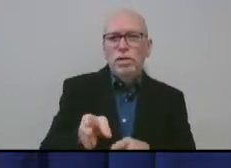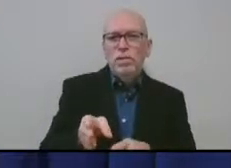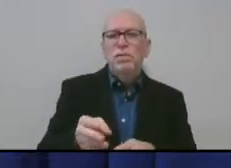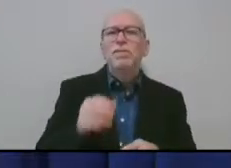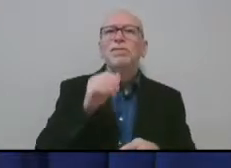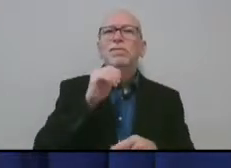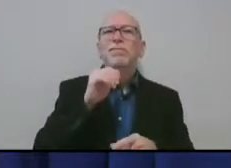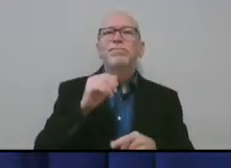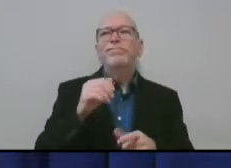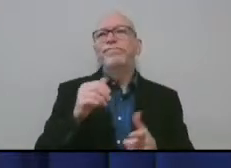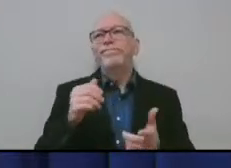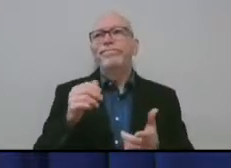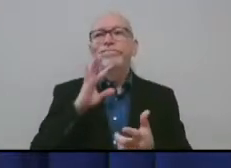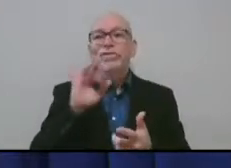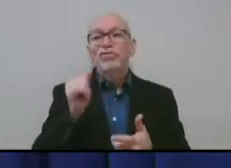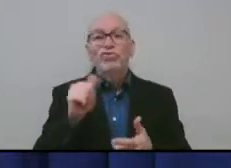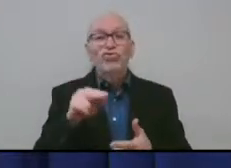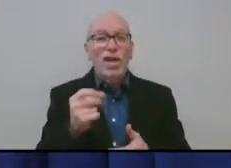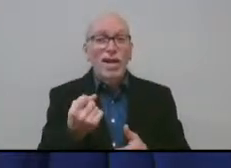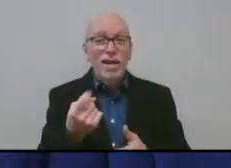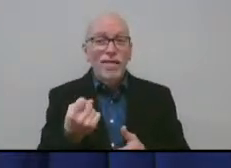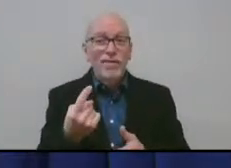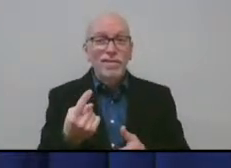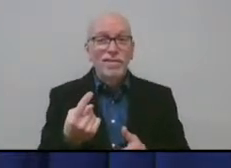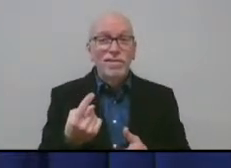I talked about January 11th,